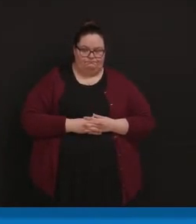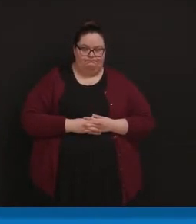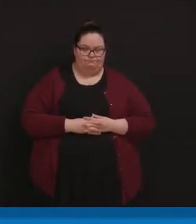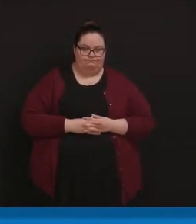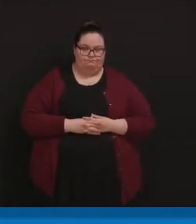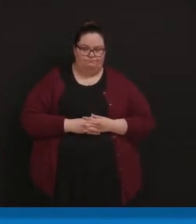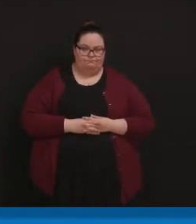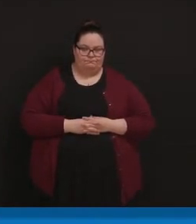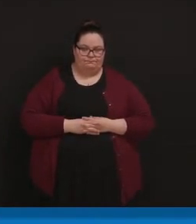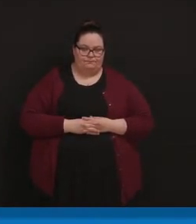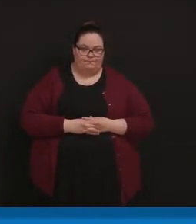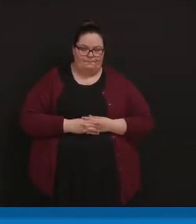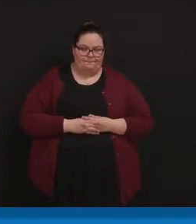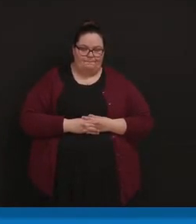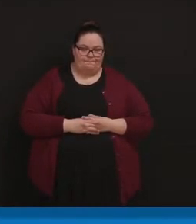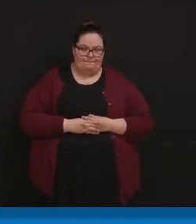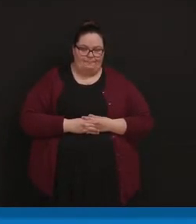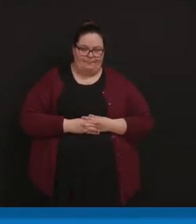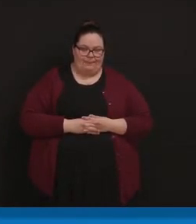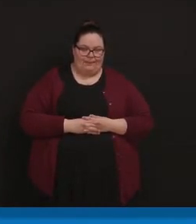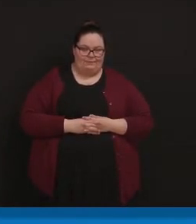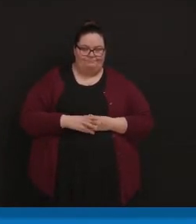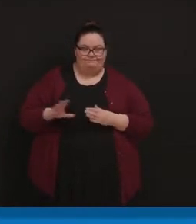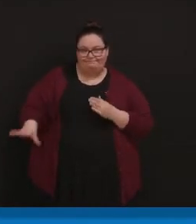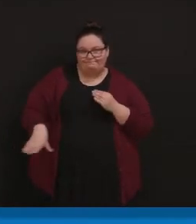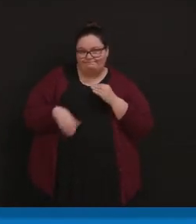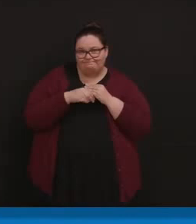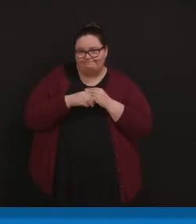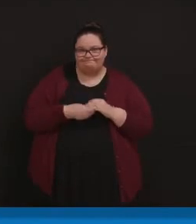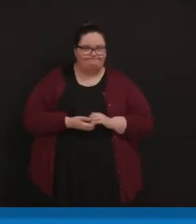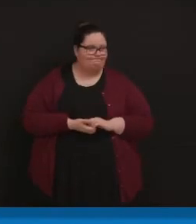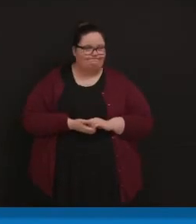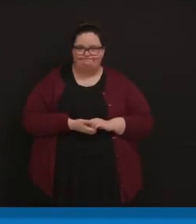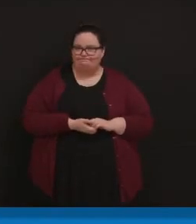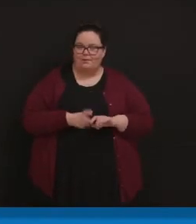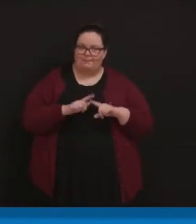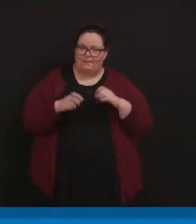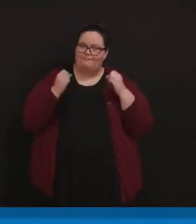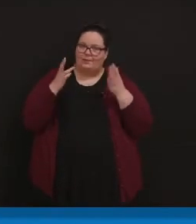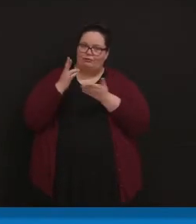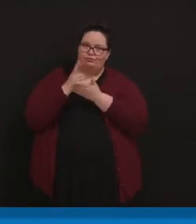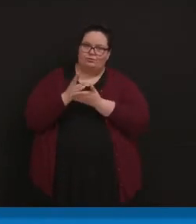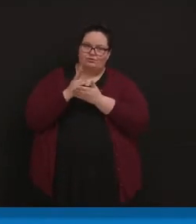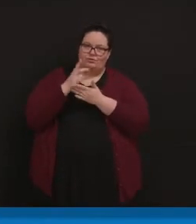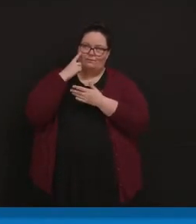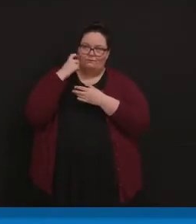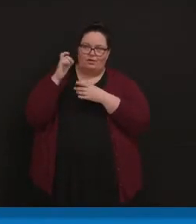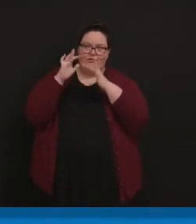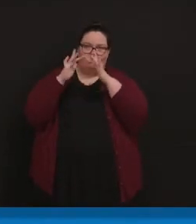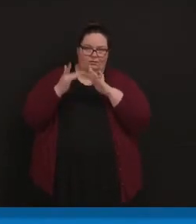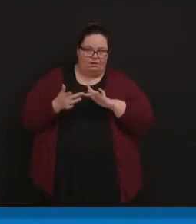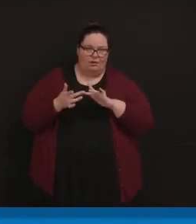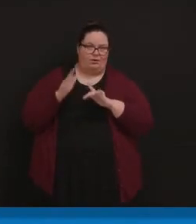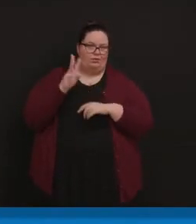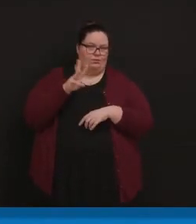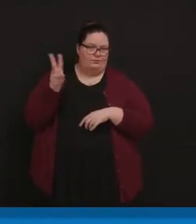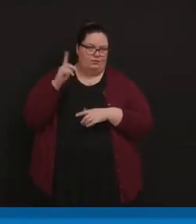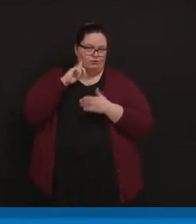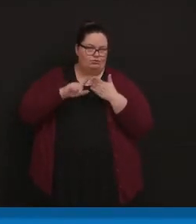work that we've been doing. So I don't really have anything to add other than there are many resources available online to tap into.